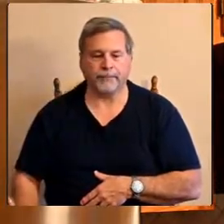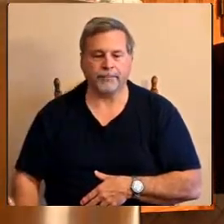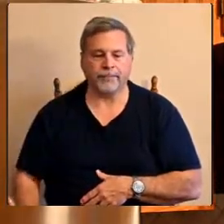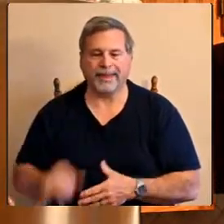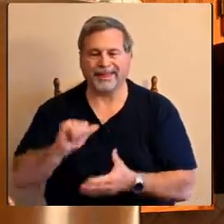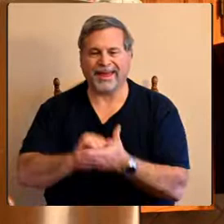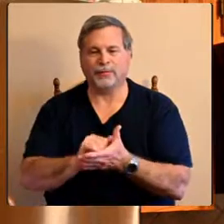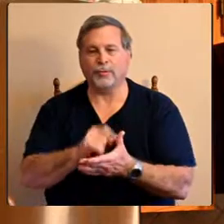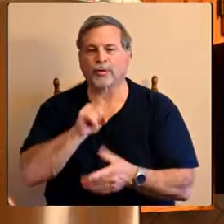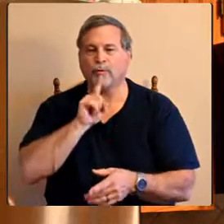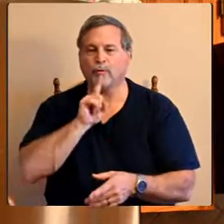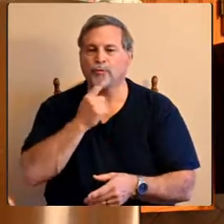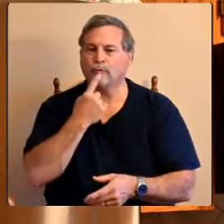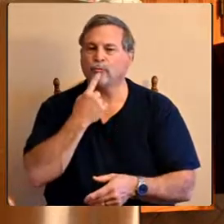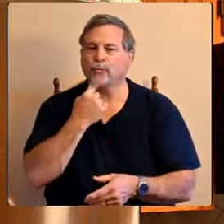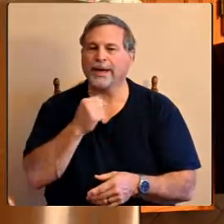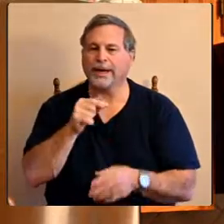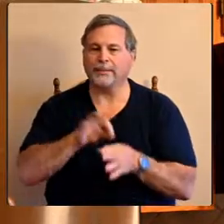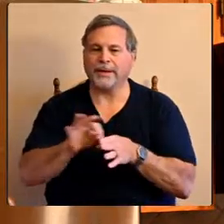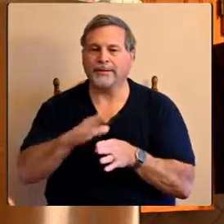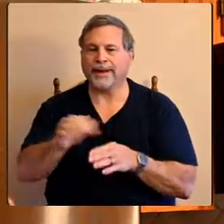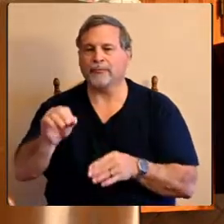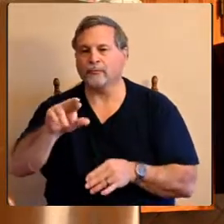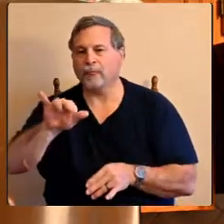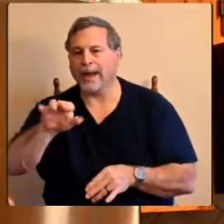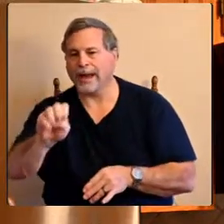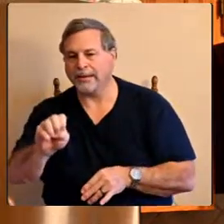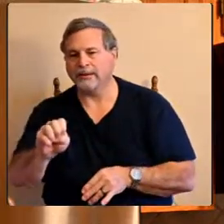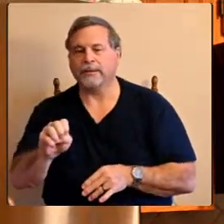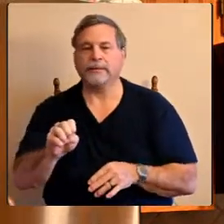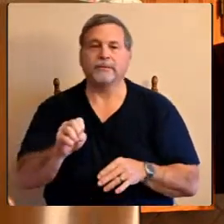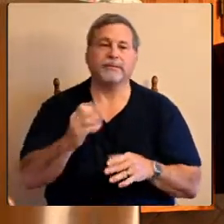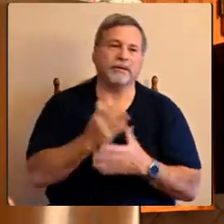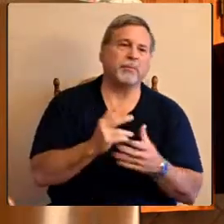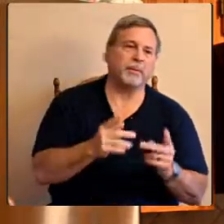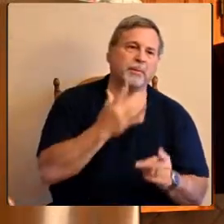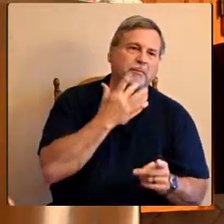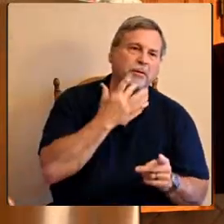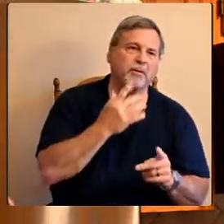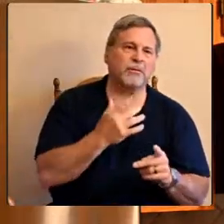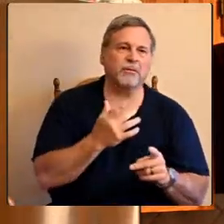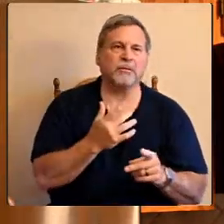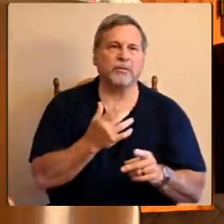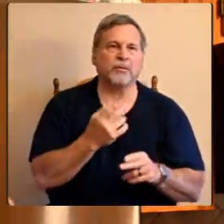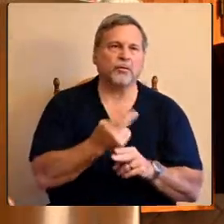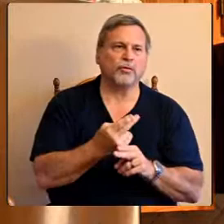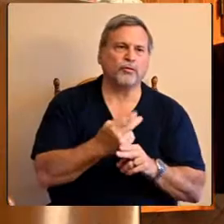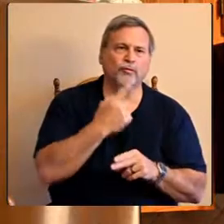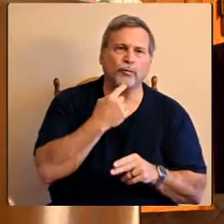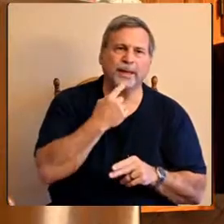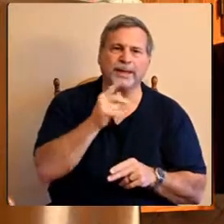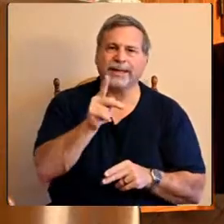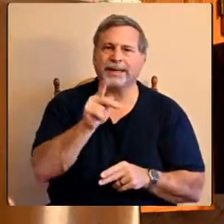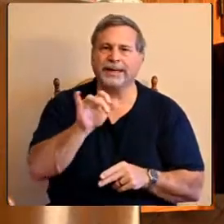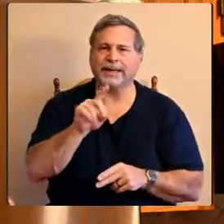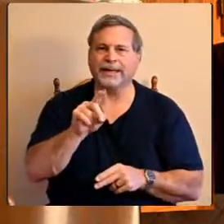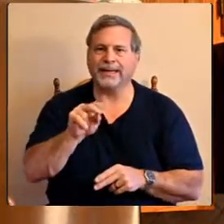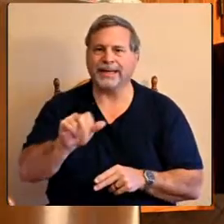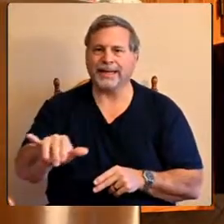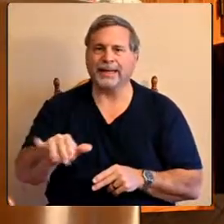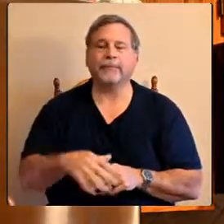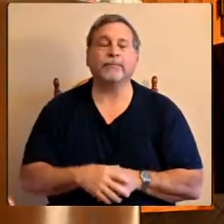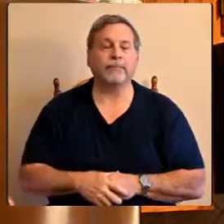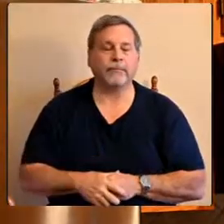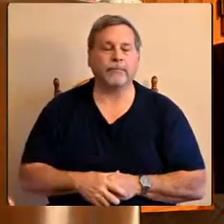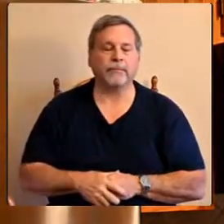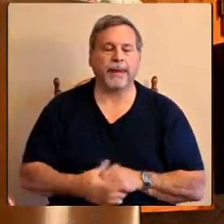So here's where that red beans and rice comes out. A lot of people will have different kind of beans, or a lot of people like to use the red kidney beans. We're